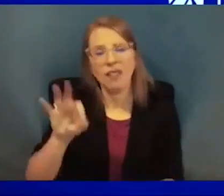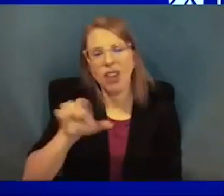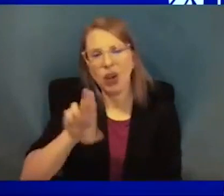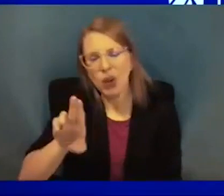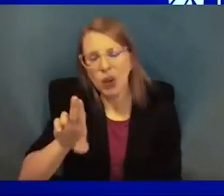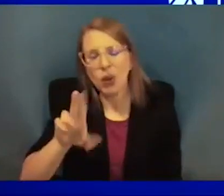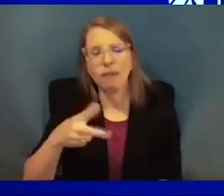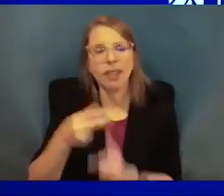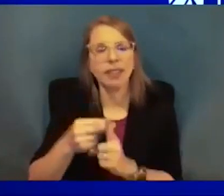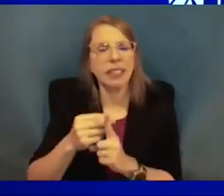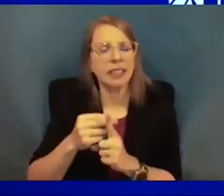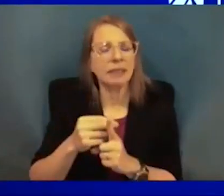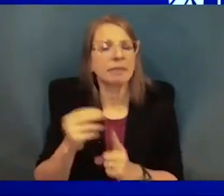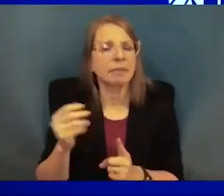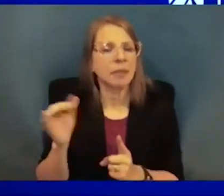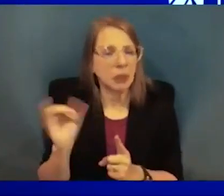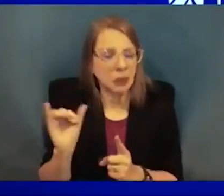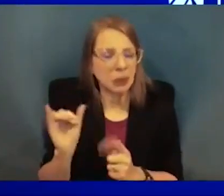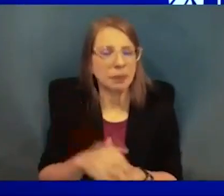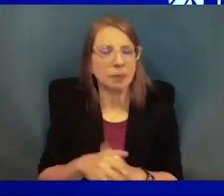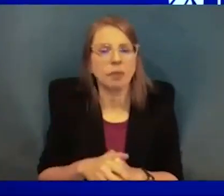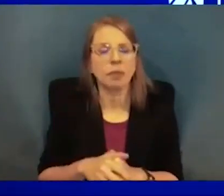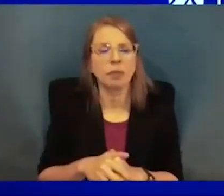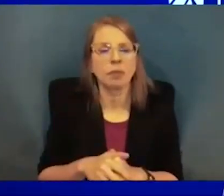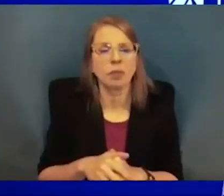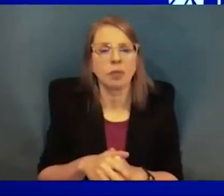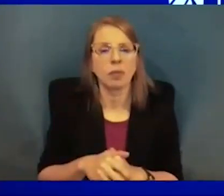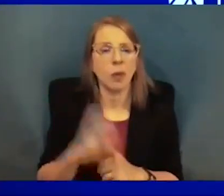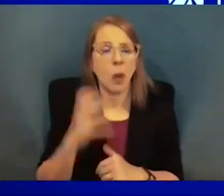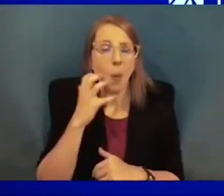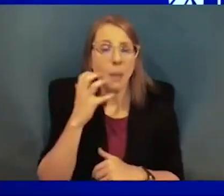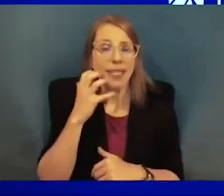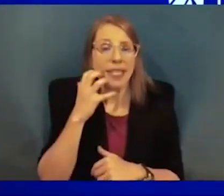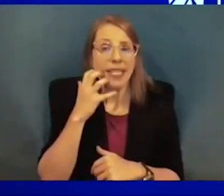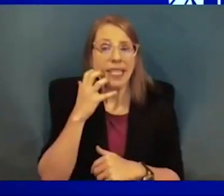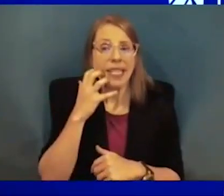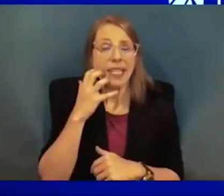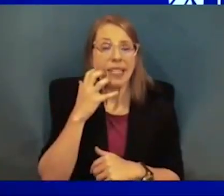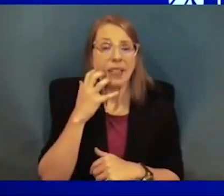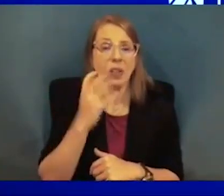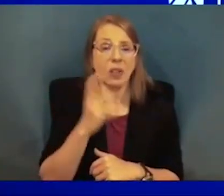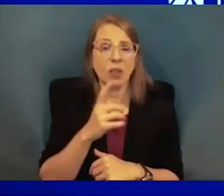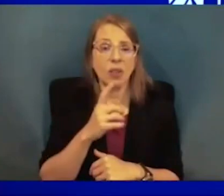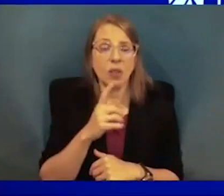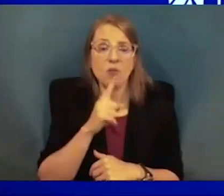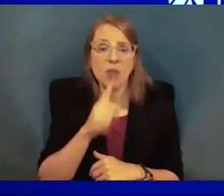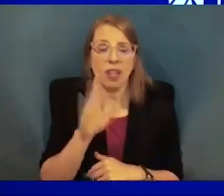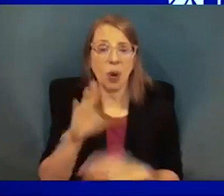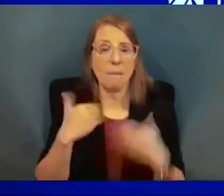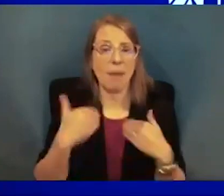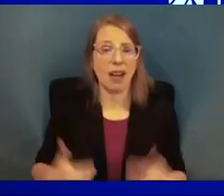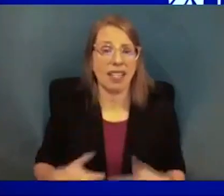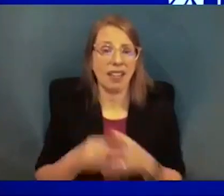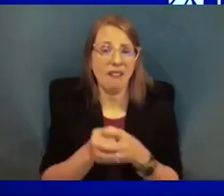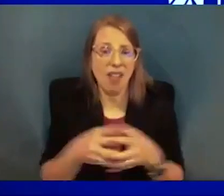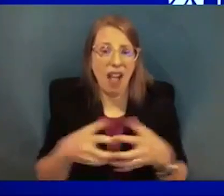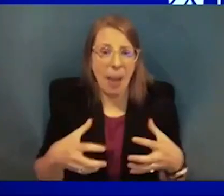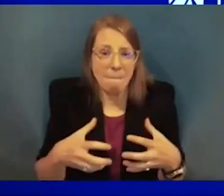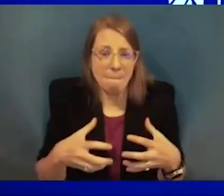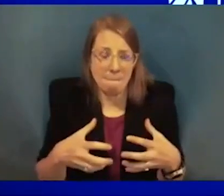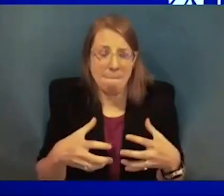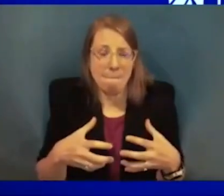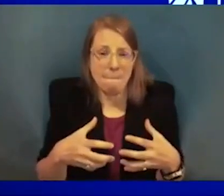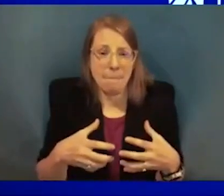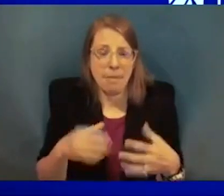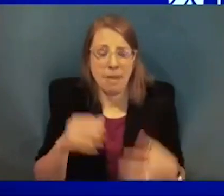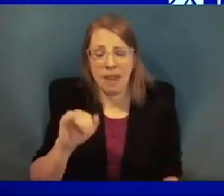well. But overall, obesity itself is just a state of inflammation. So your body is already